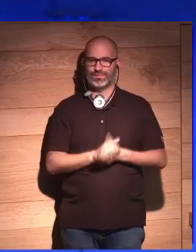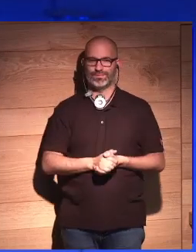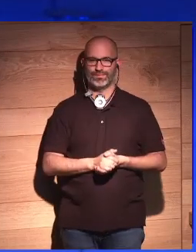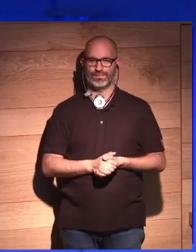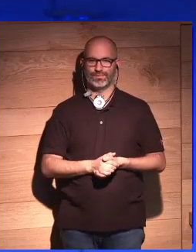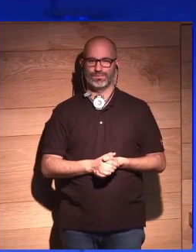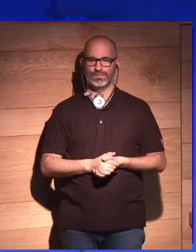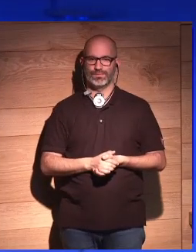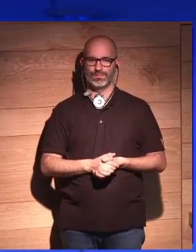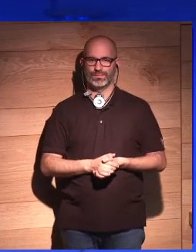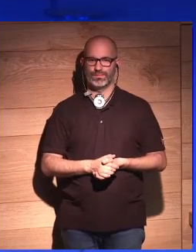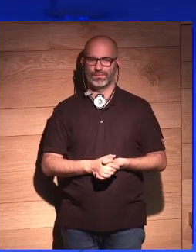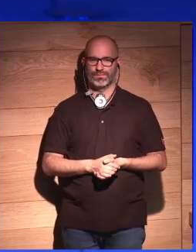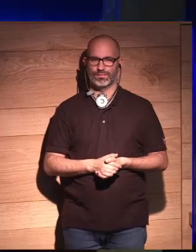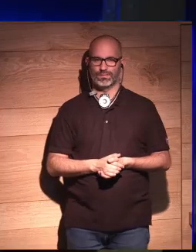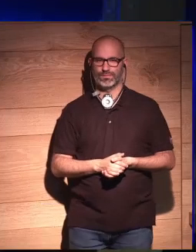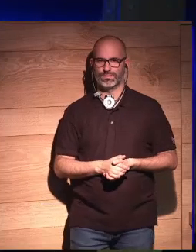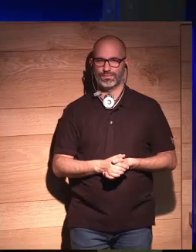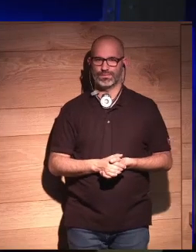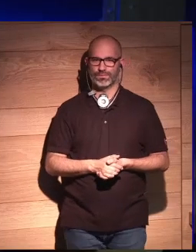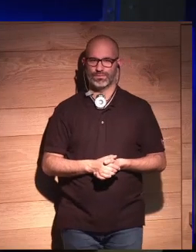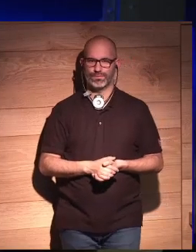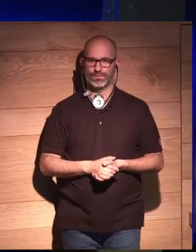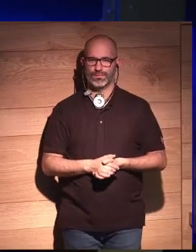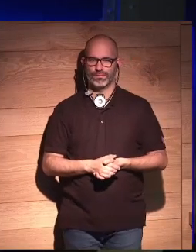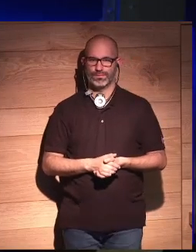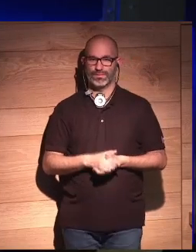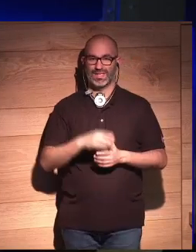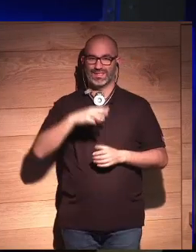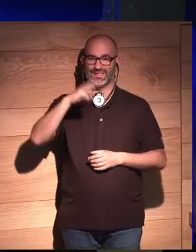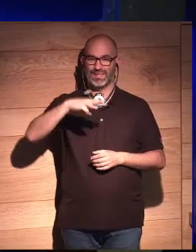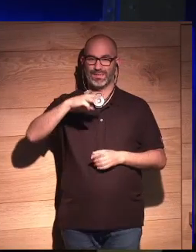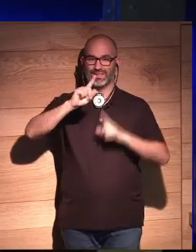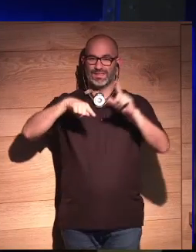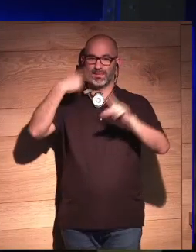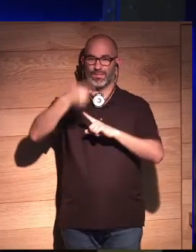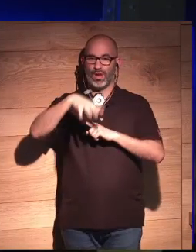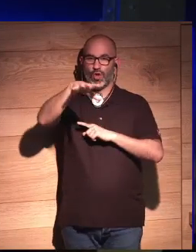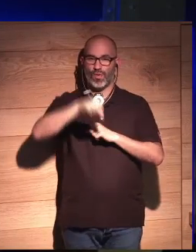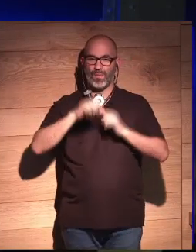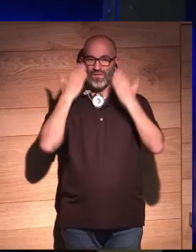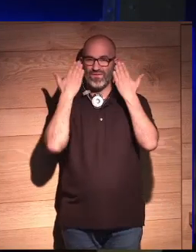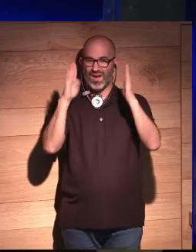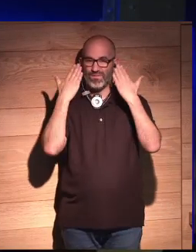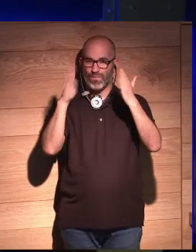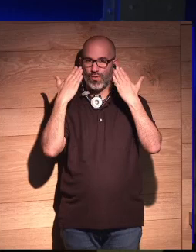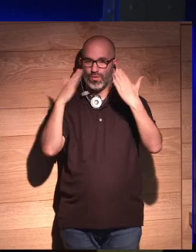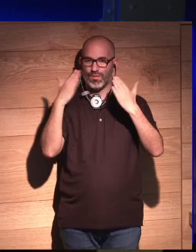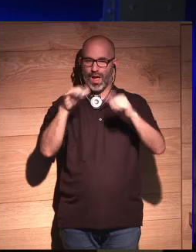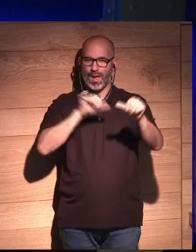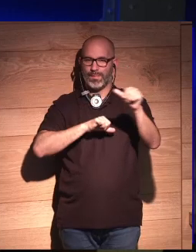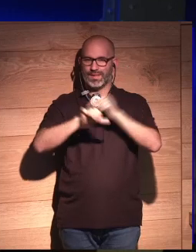So 3 months later, bought it. The New Frontier became an initiative of the Institute. I got a